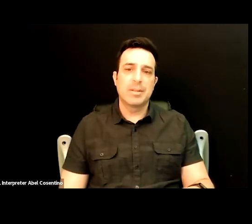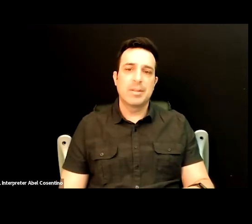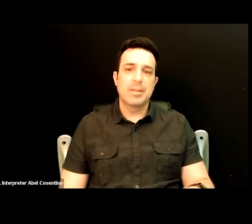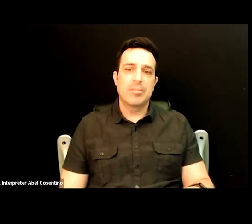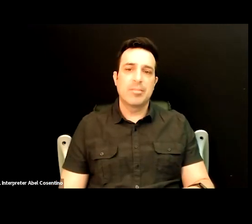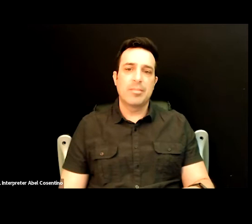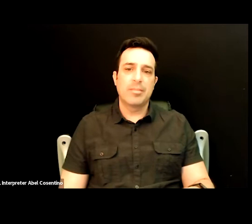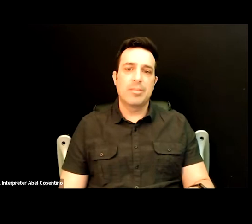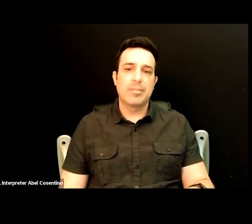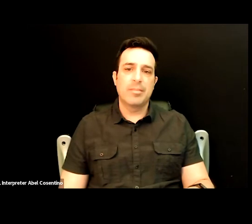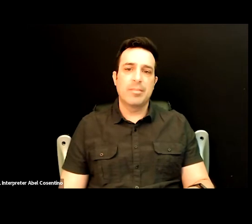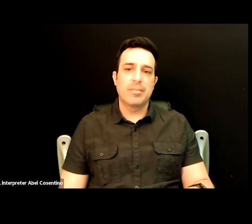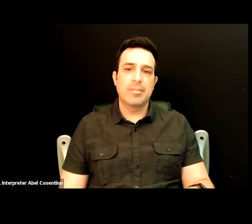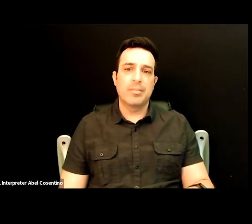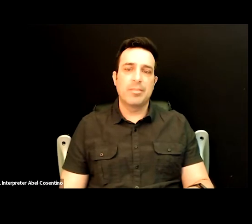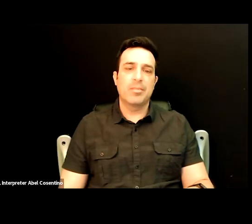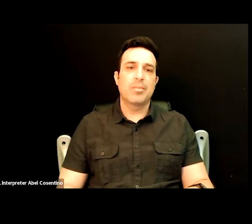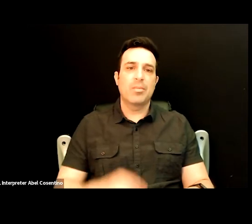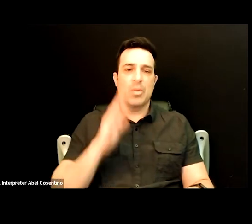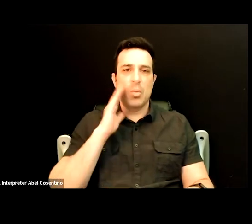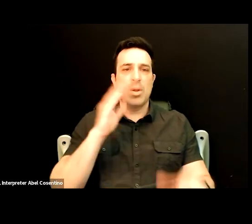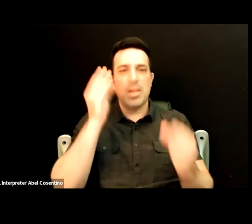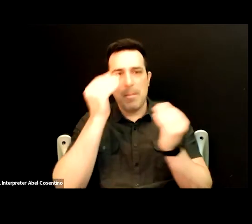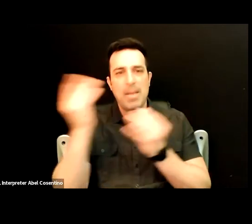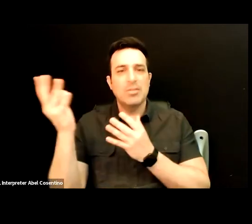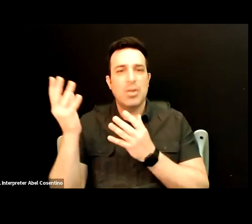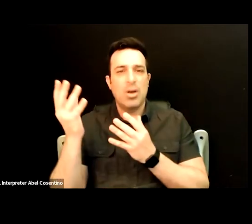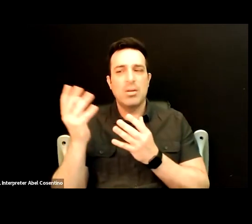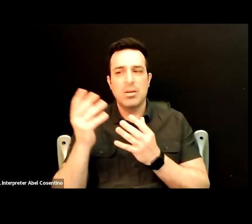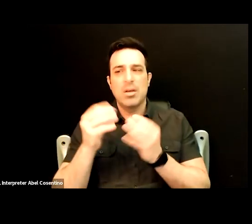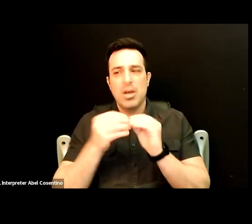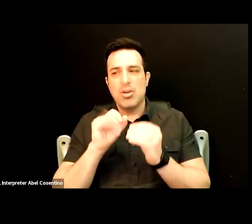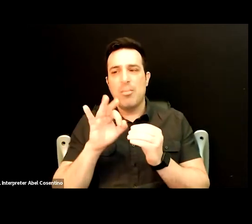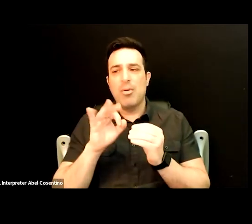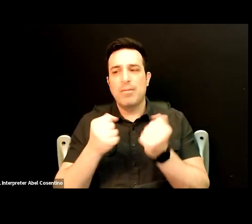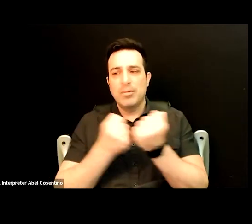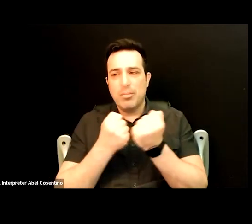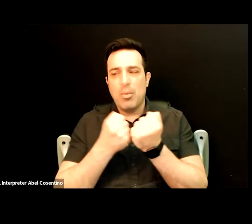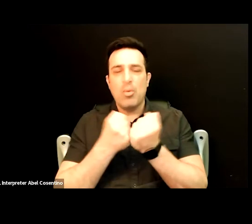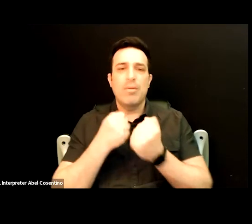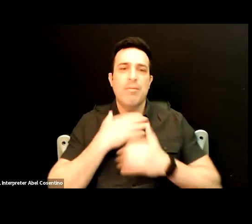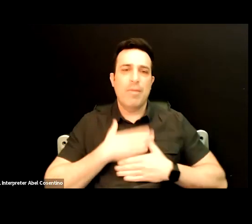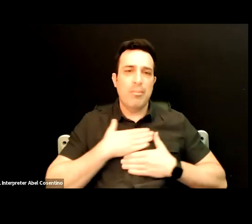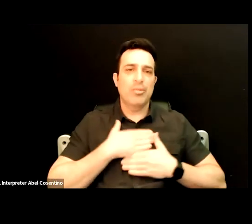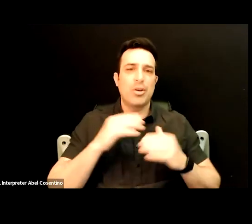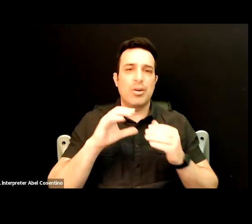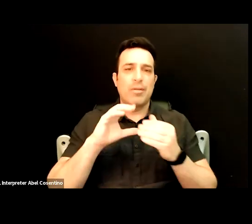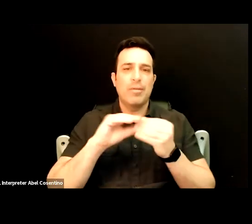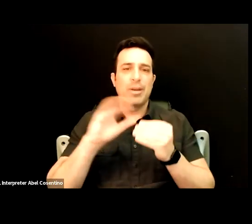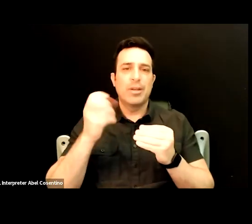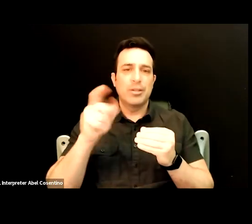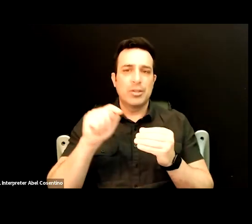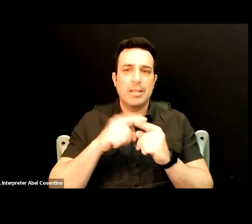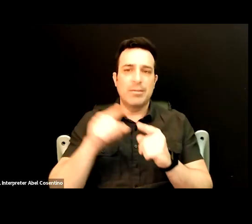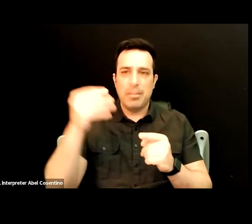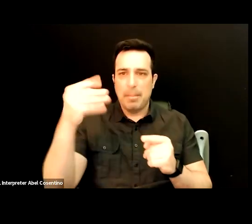I'm going to be passing along a number of supportive and appreciative chats that I'm seeing here from members of our community who are